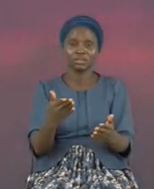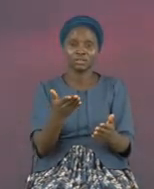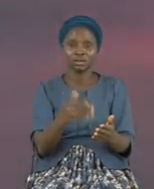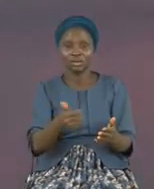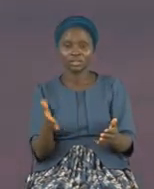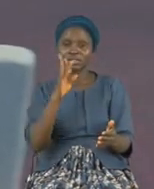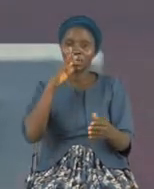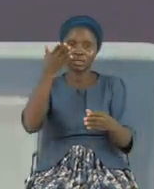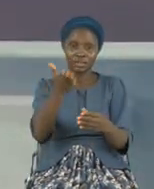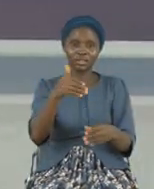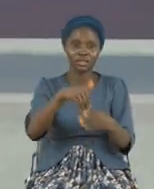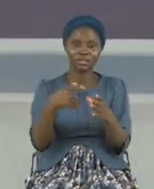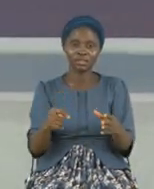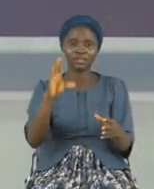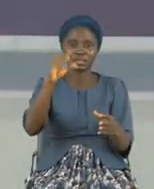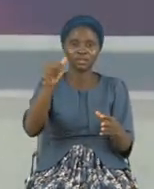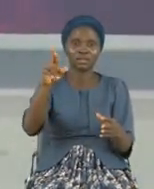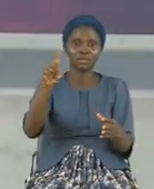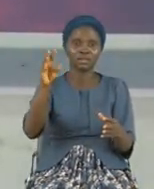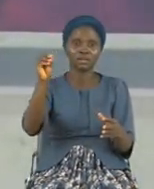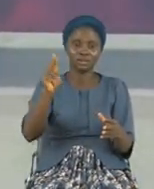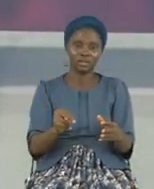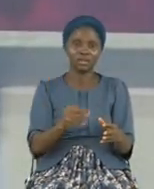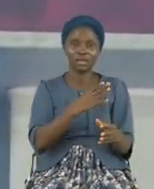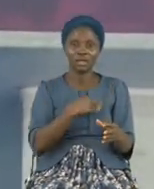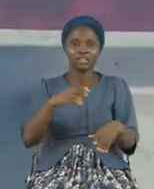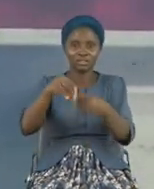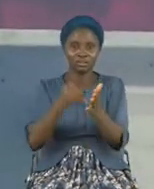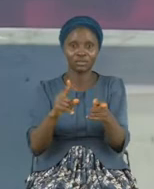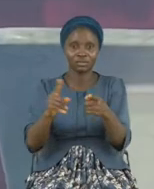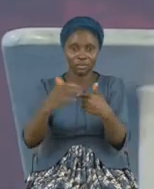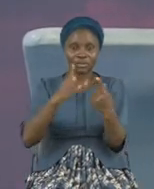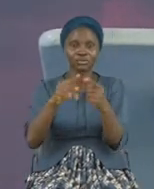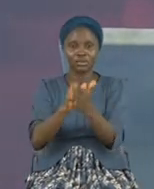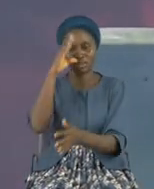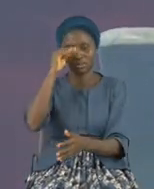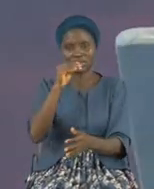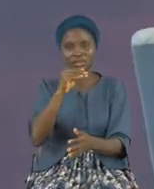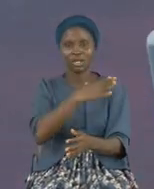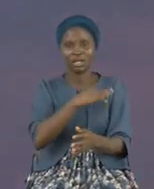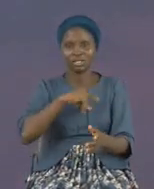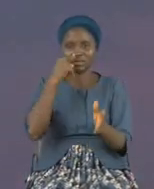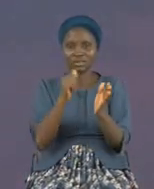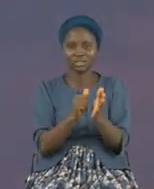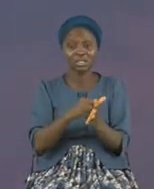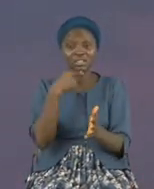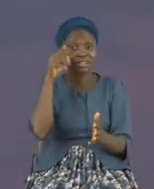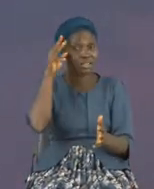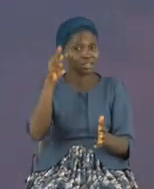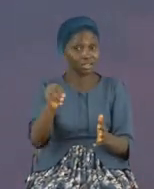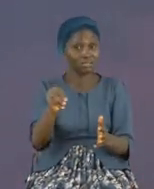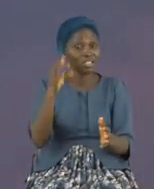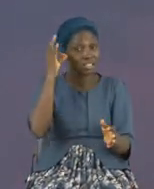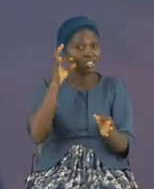carry and give to that man. And I said, tell him, if you don't